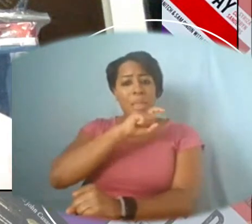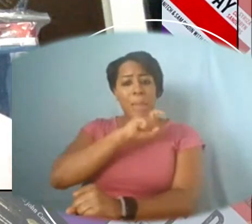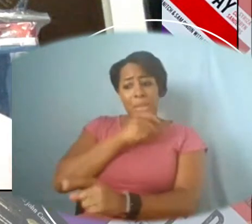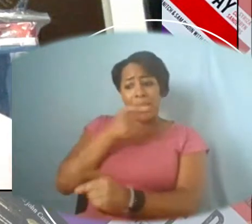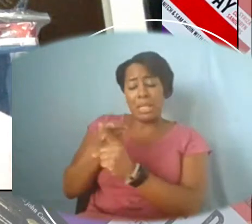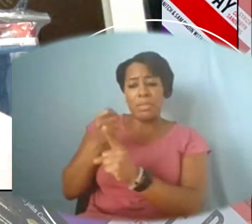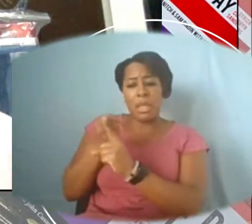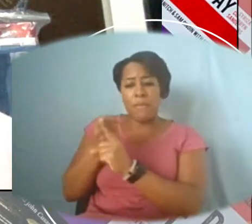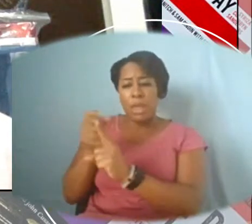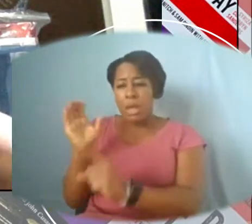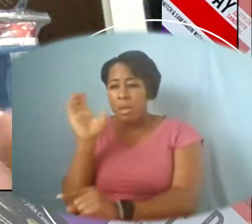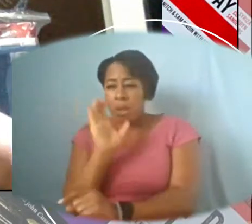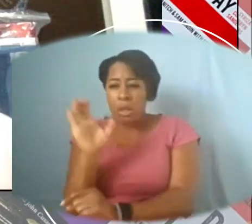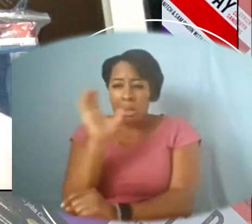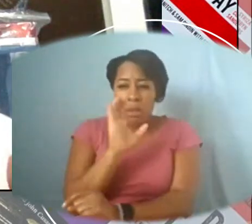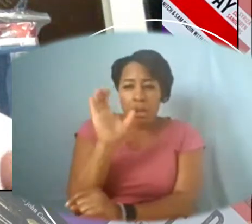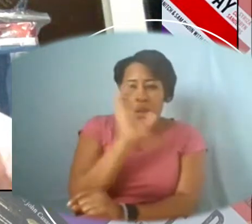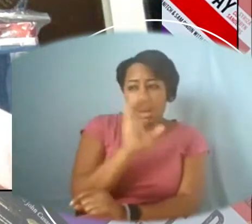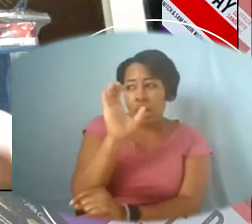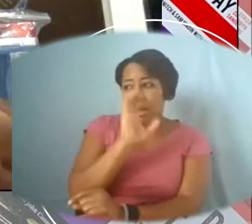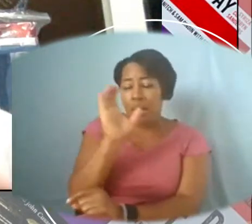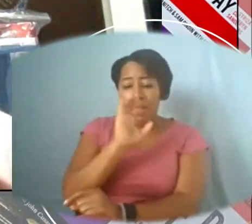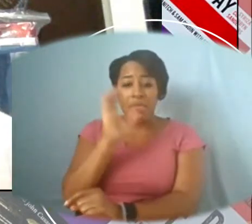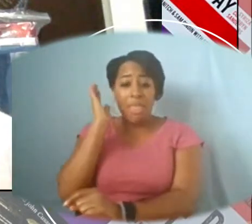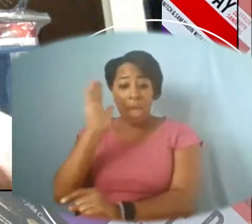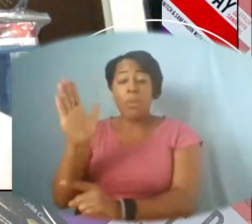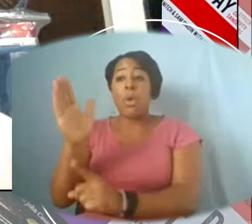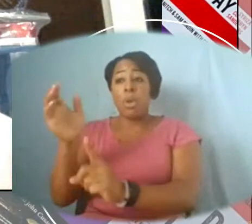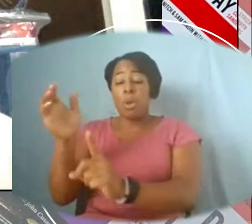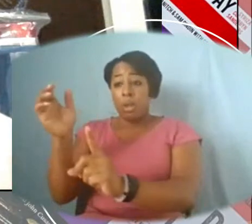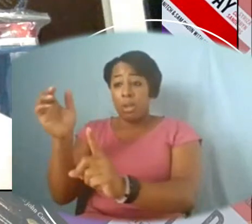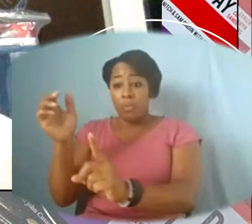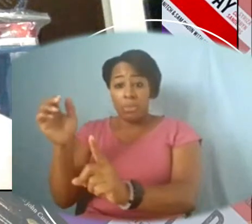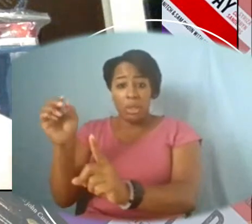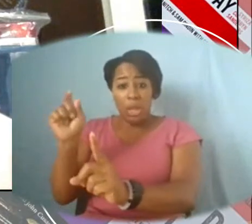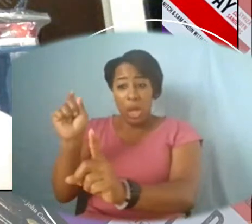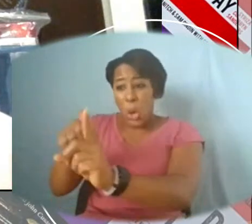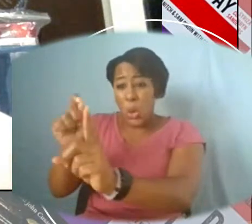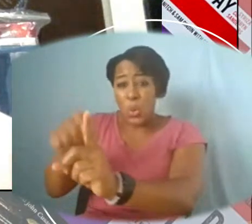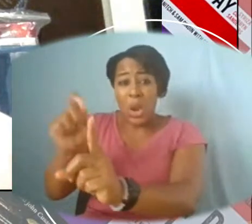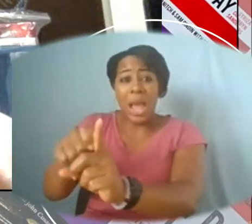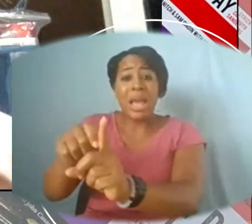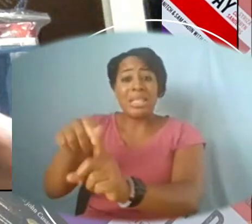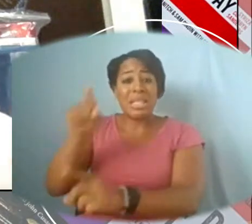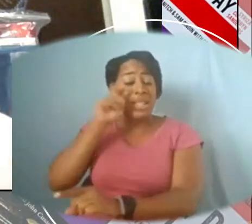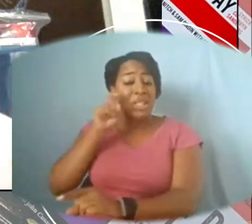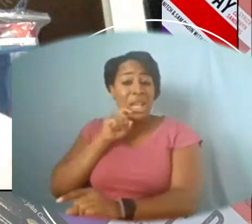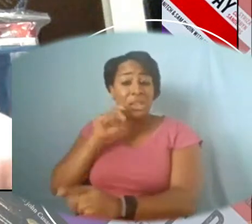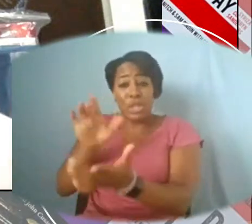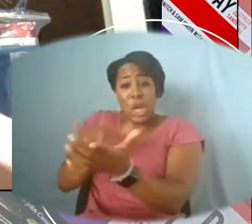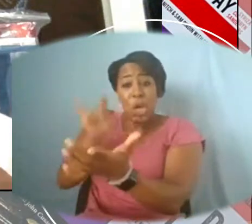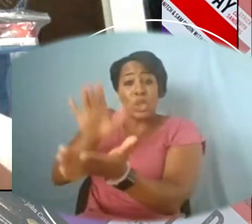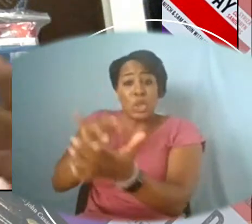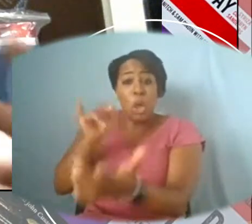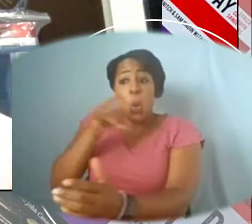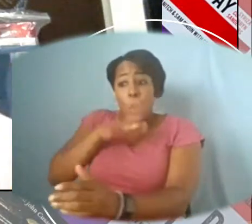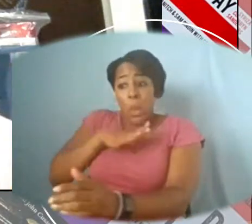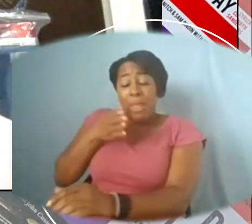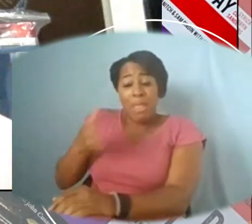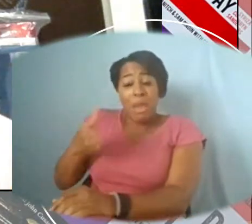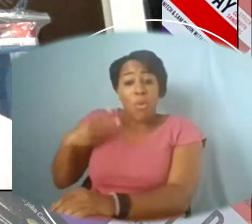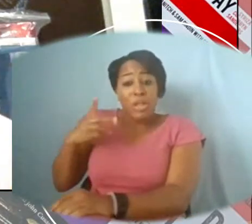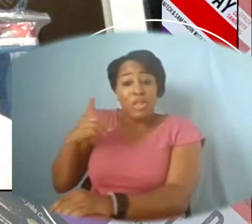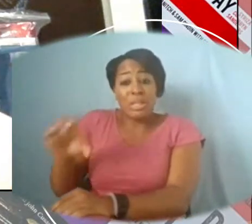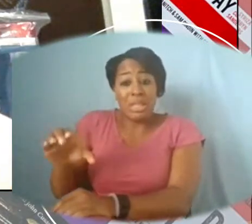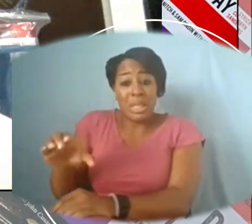and harassed and sexually assaulted Black trans women in DC, and are able to get away with it because of the